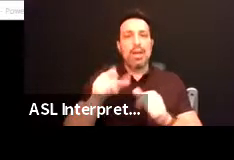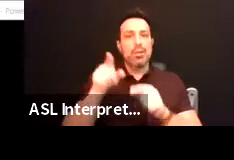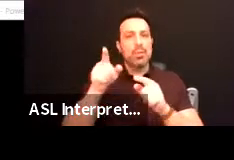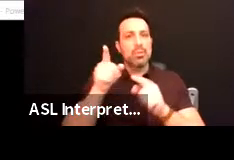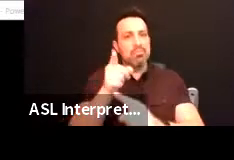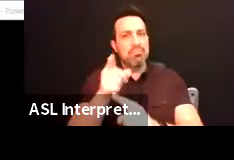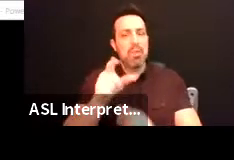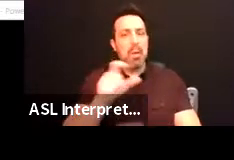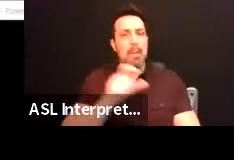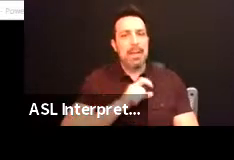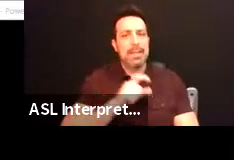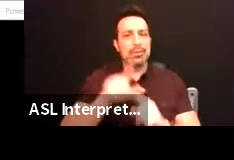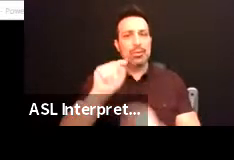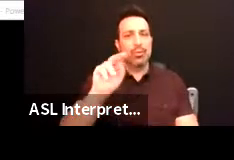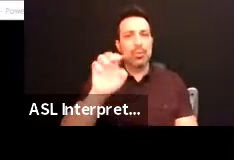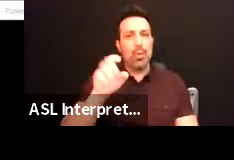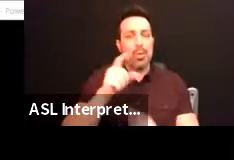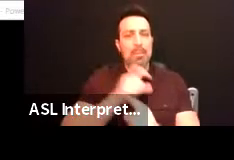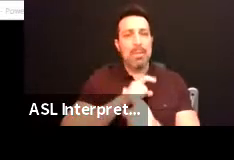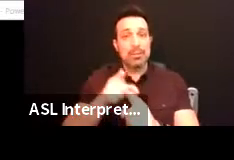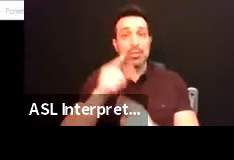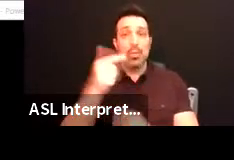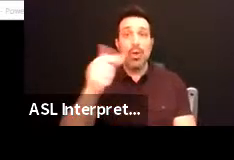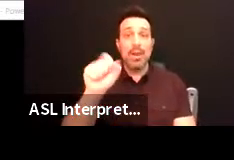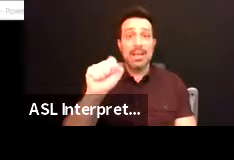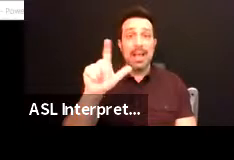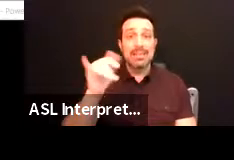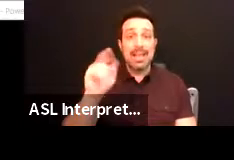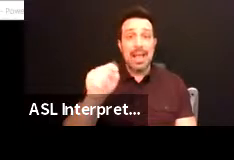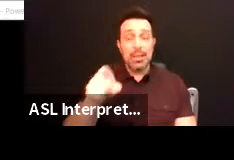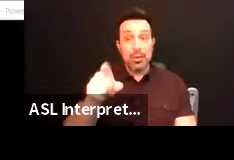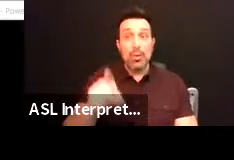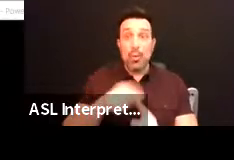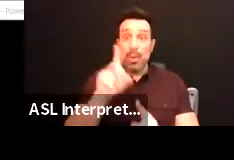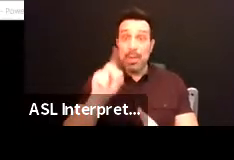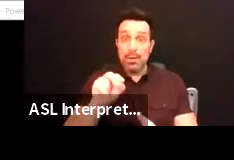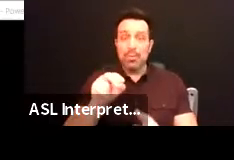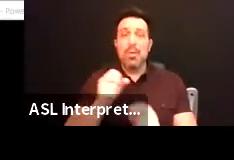to try to gaslight you. When they do, make them pay for it.